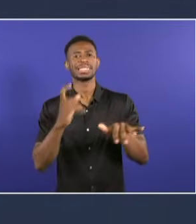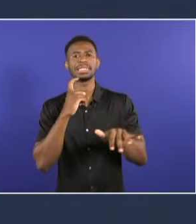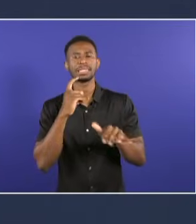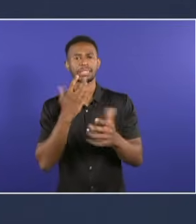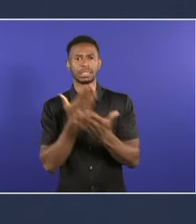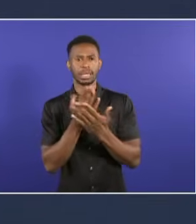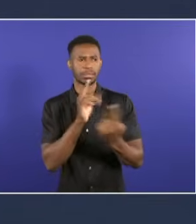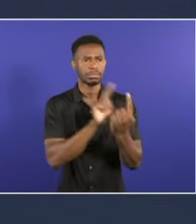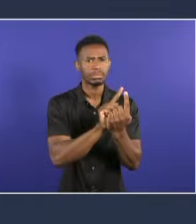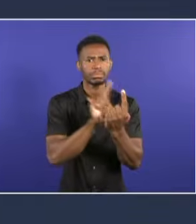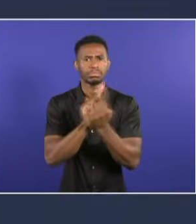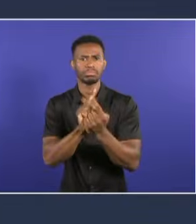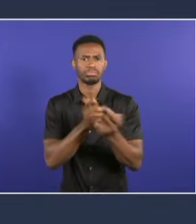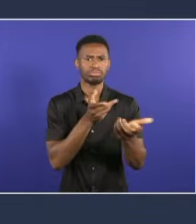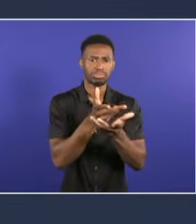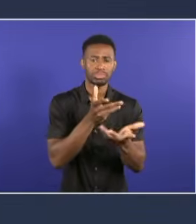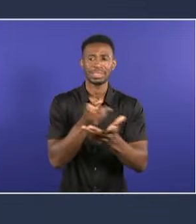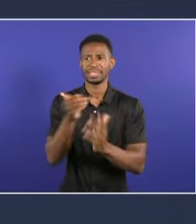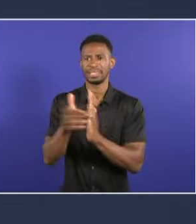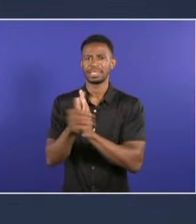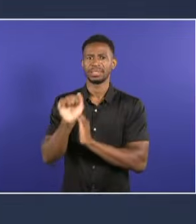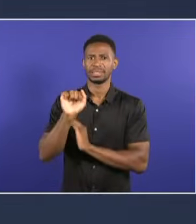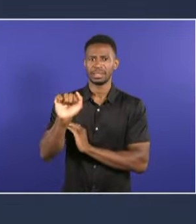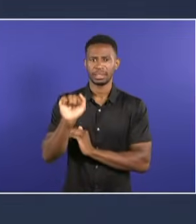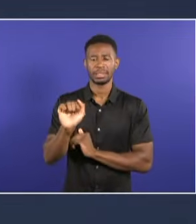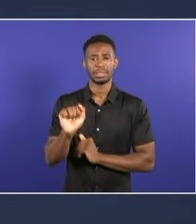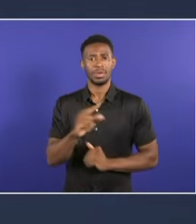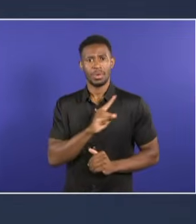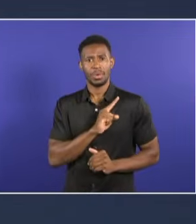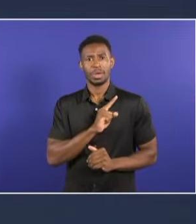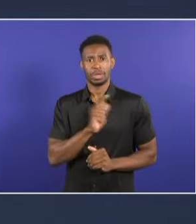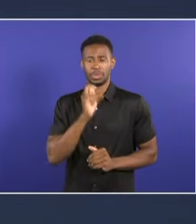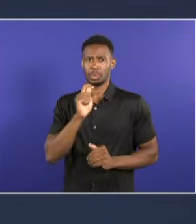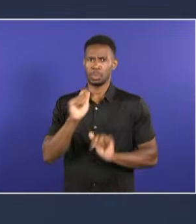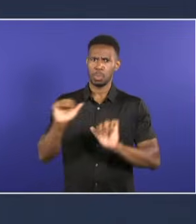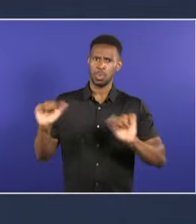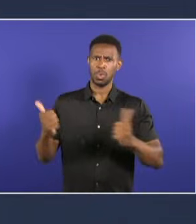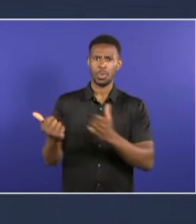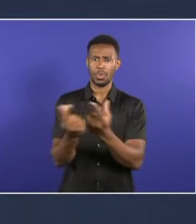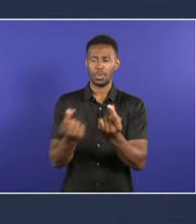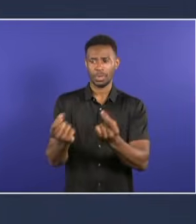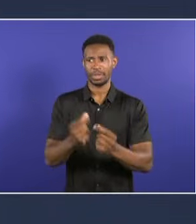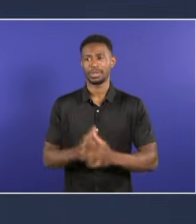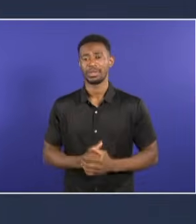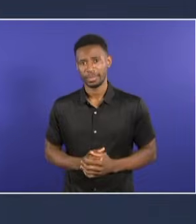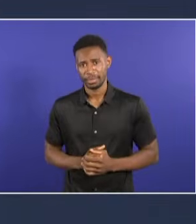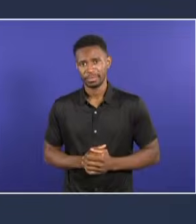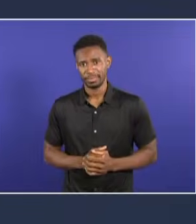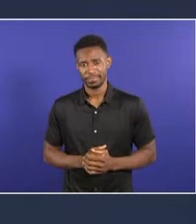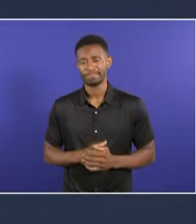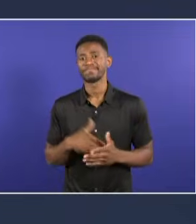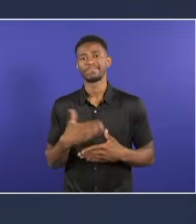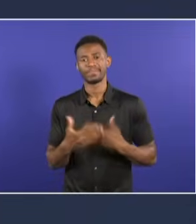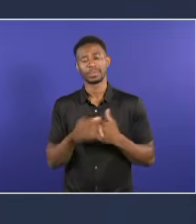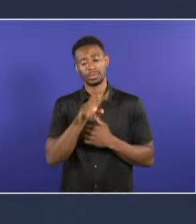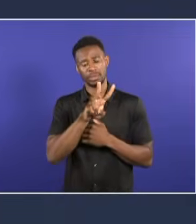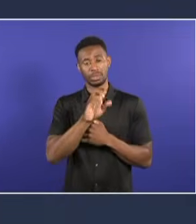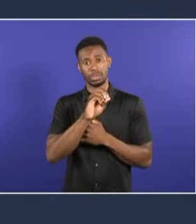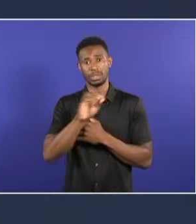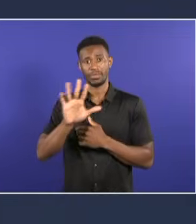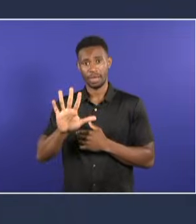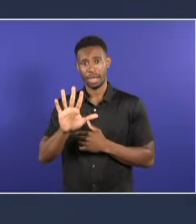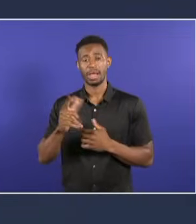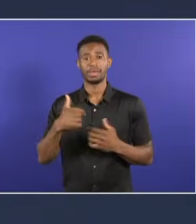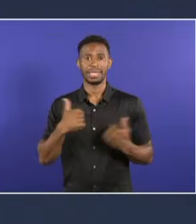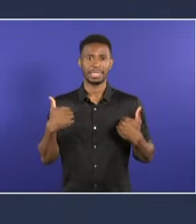Parliament. Daai dag in Bonteheuwel sal altyd met my bly. The following year, in 2005, I began my